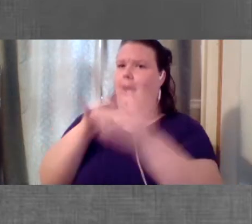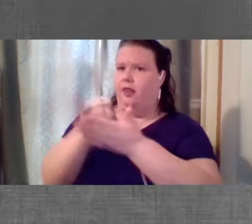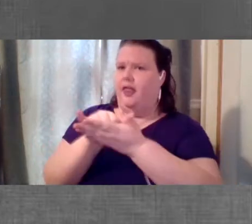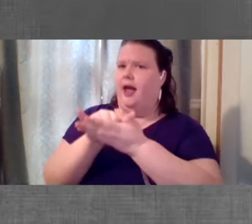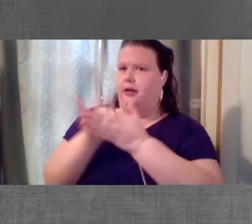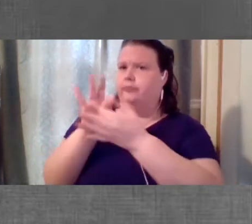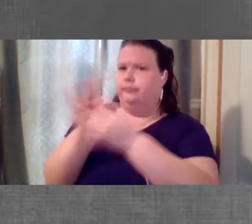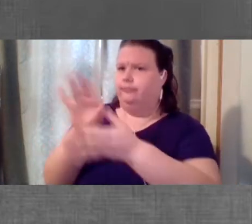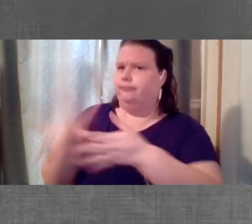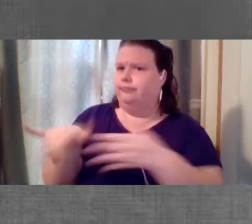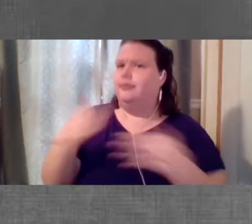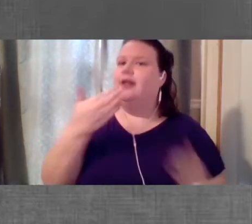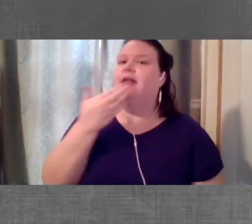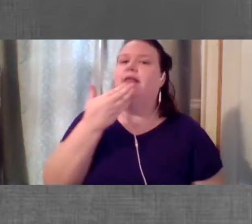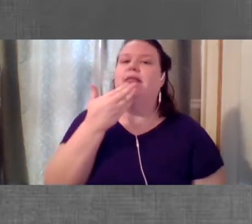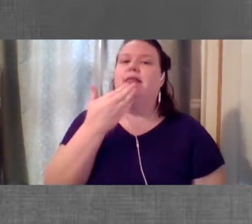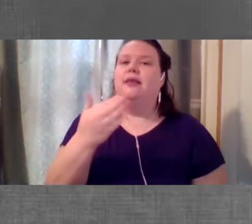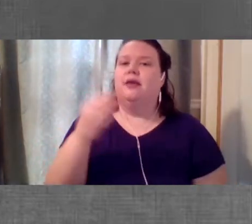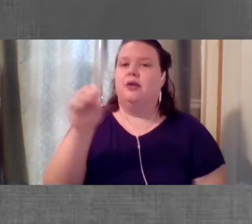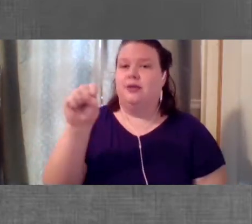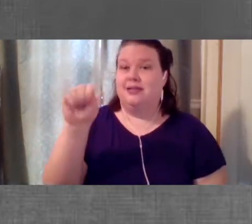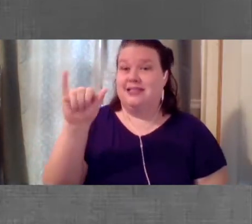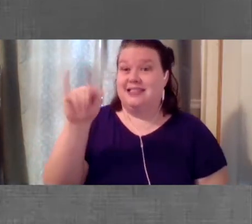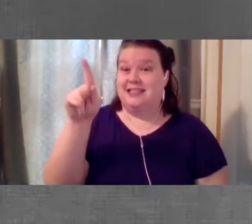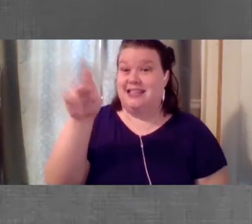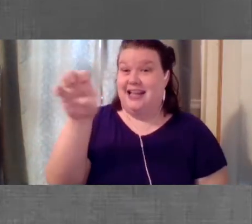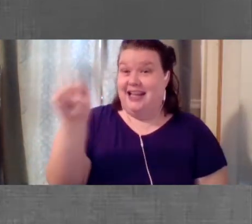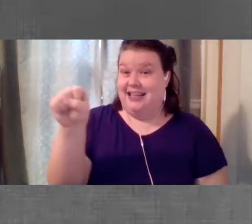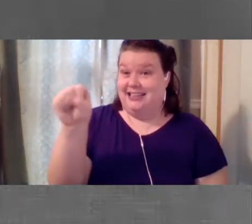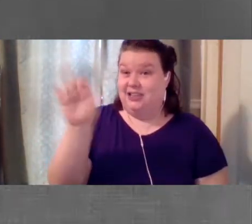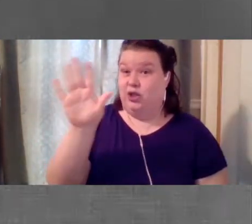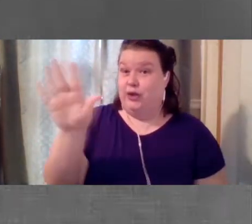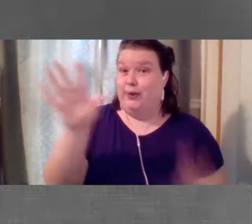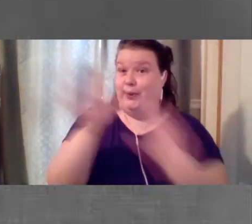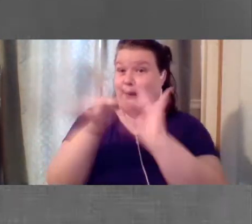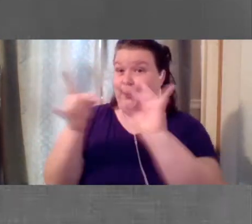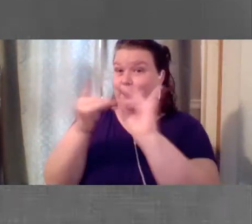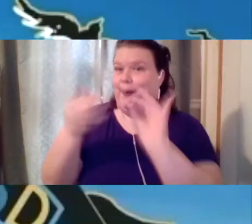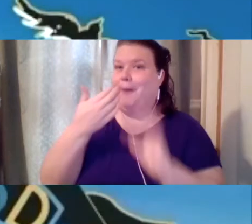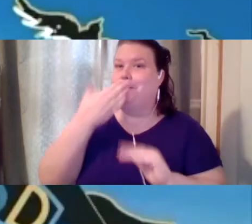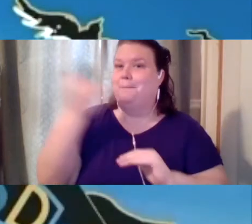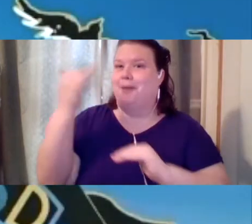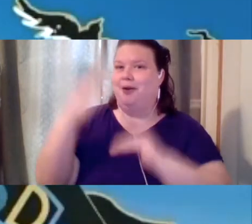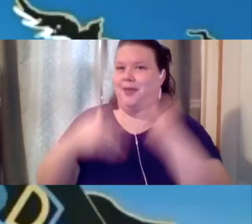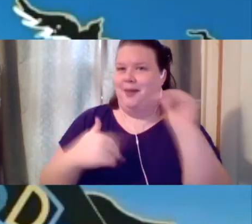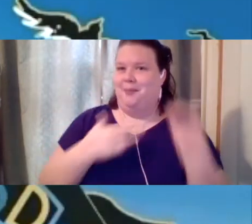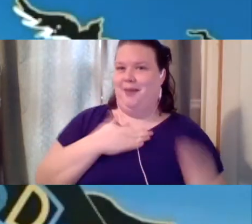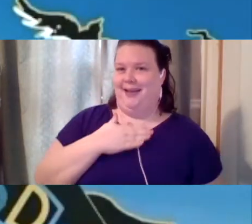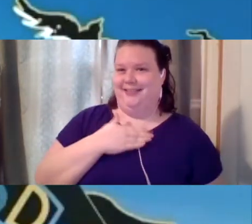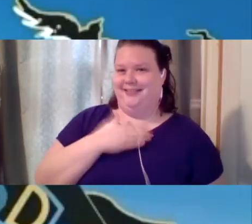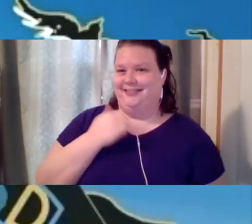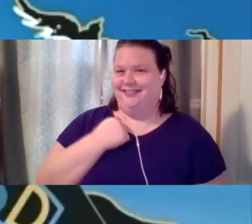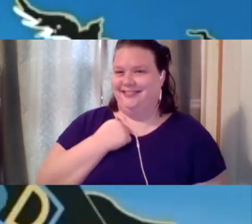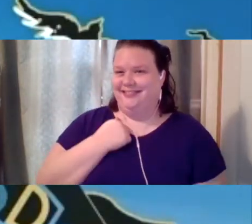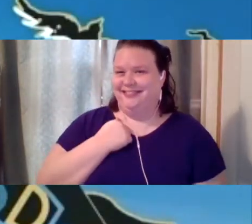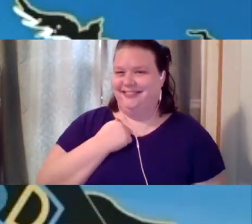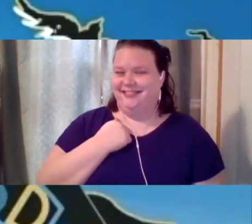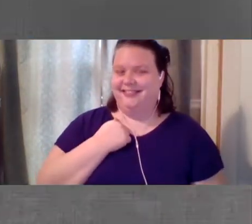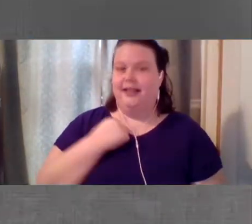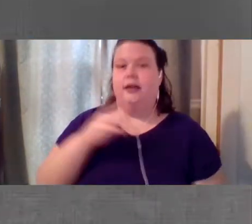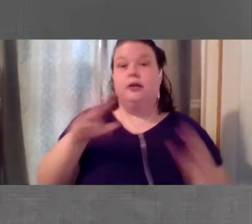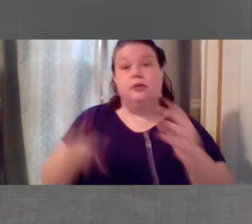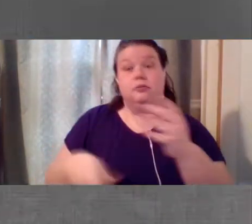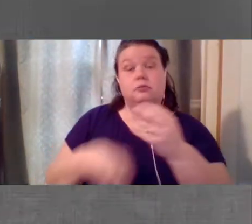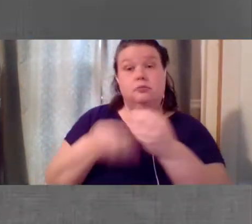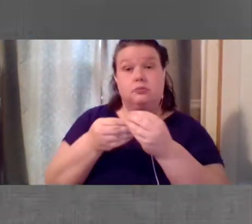Thank you, Mr. Sykes. That was way better than I could have answered, helped with that question. No problem. And I think I would just add to that,